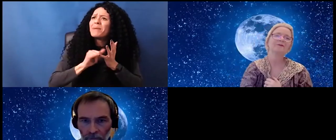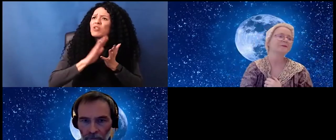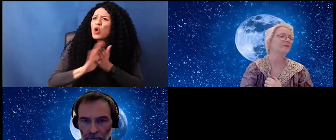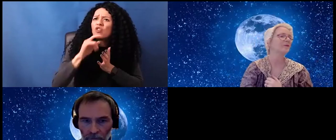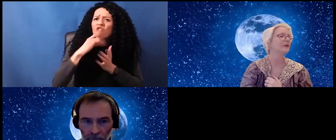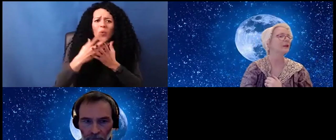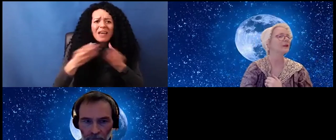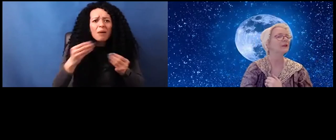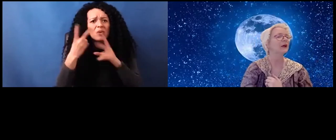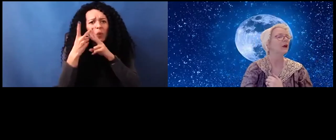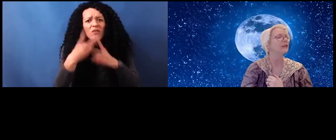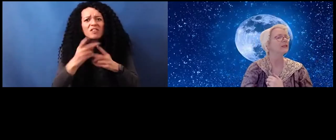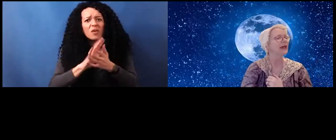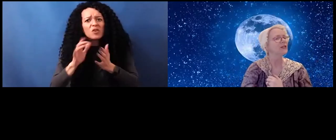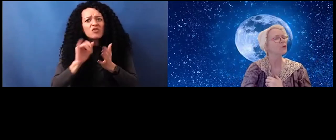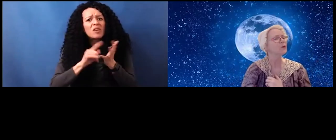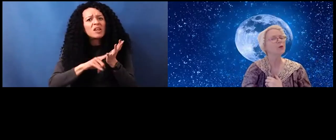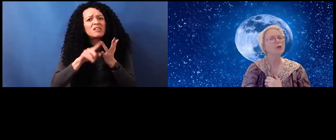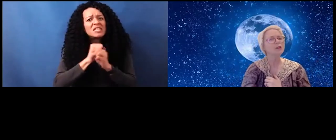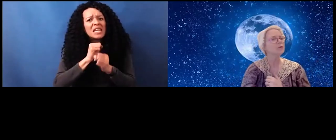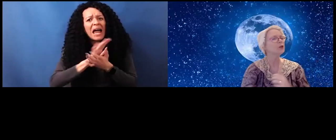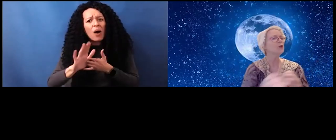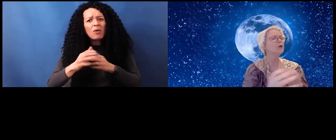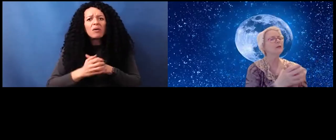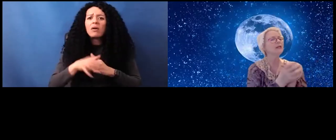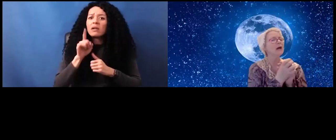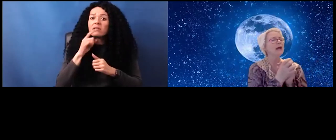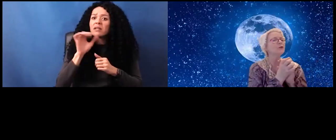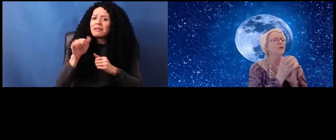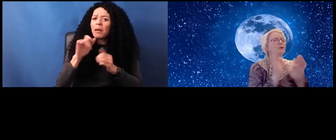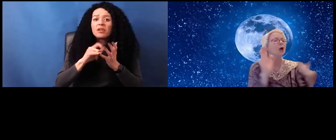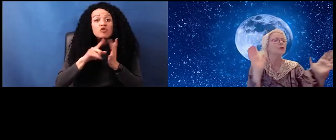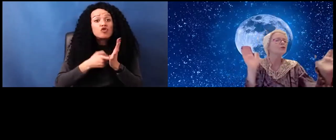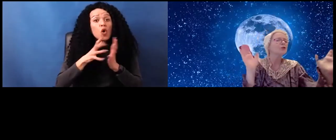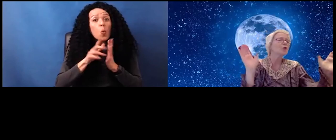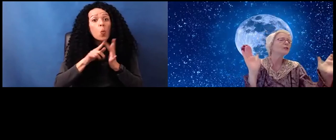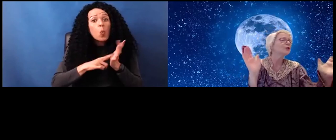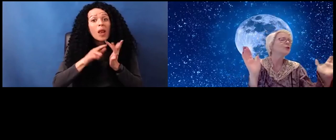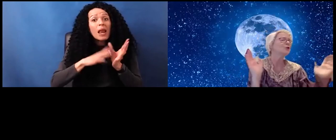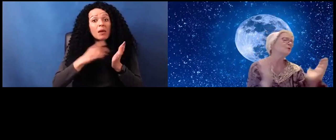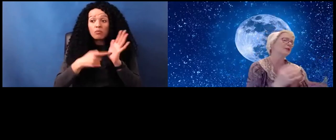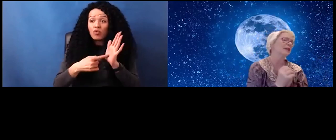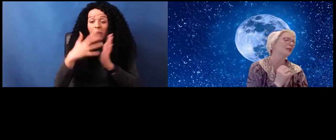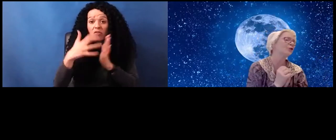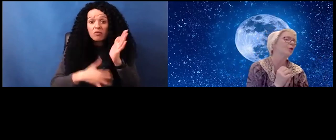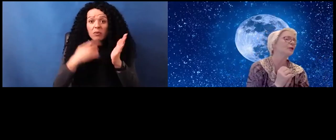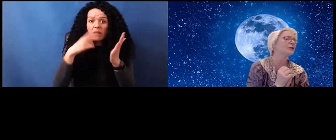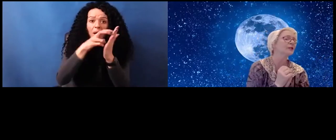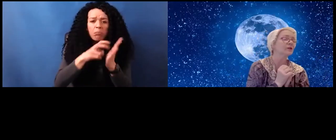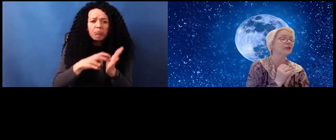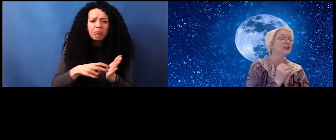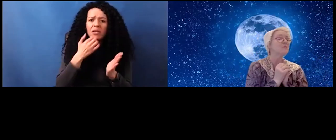the Herschels in Slough. Yes, though Sir William showed me his manuscripts, which recorded the numerous